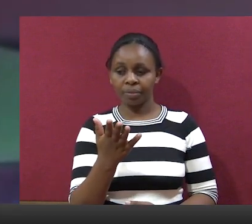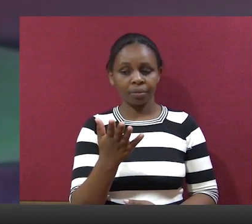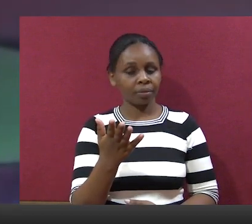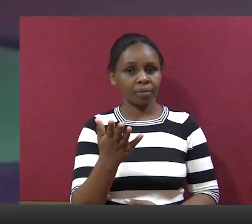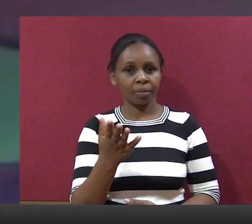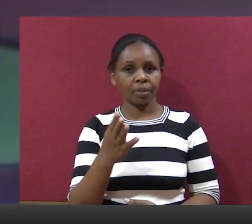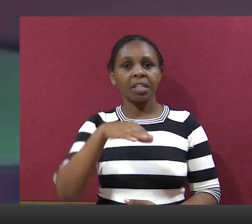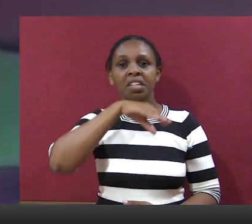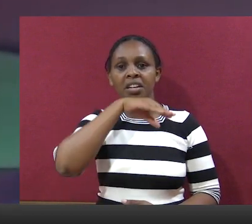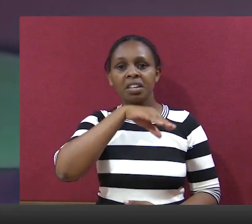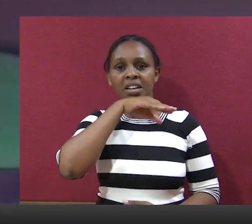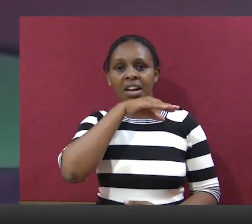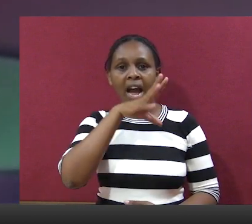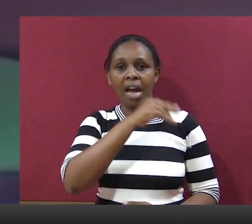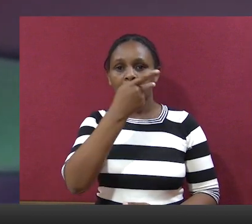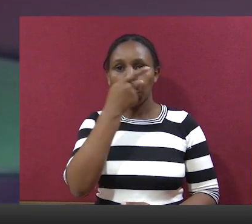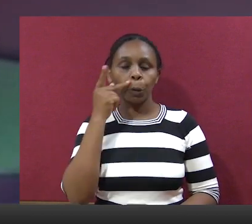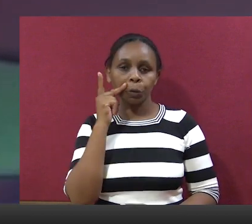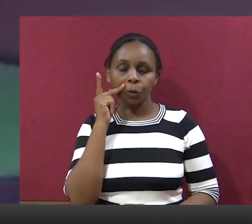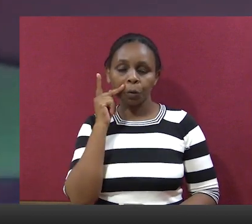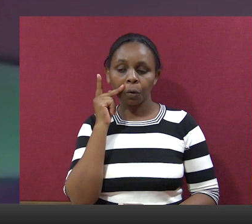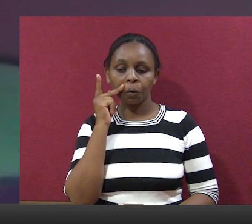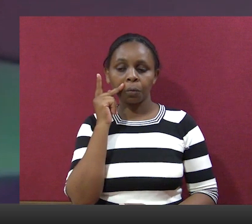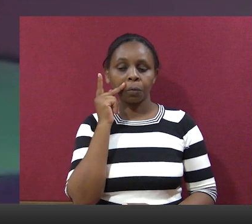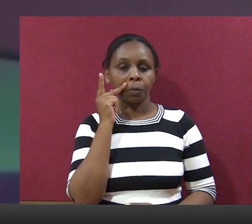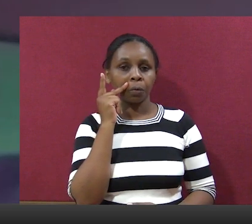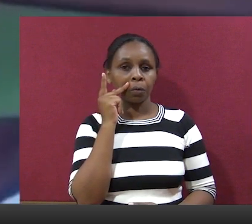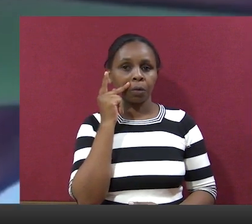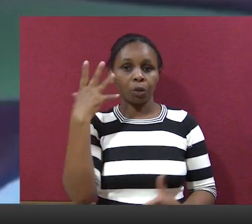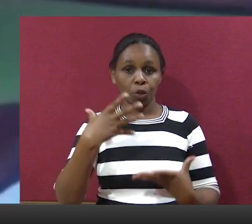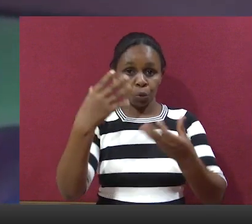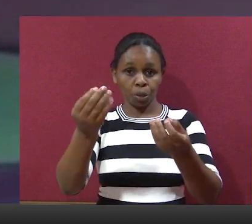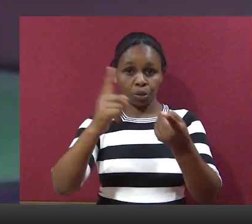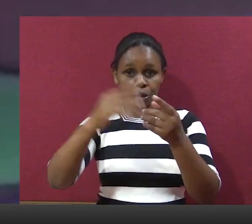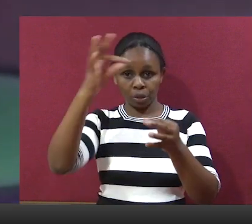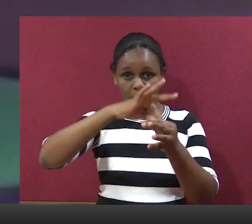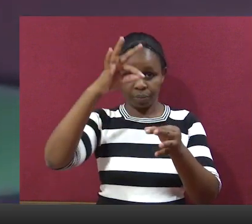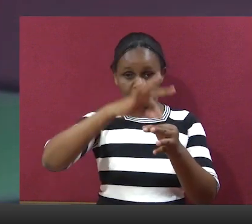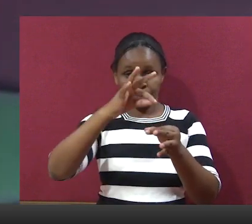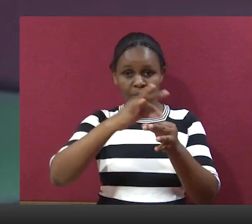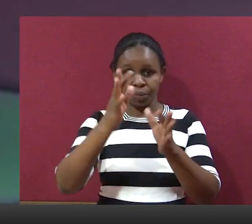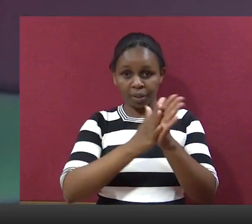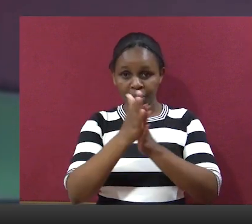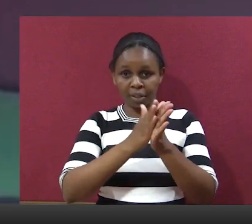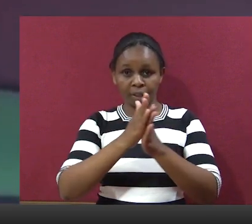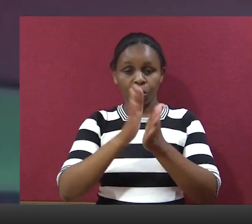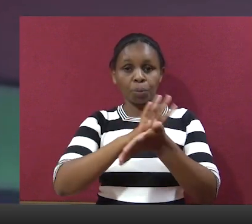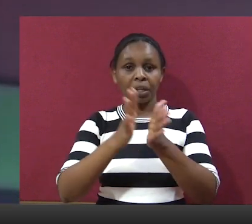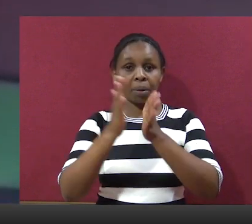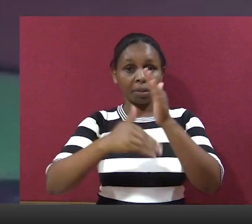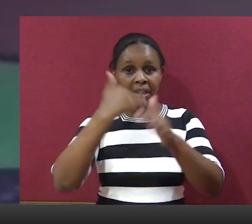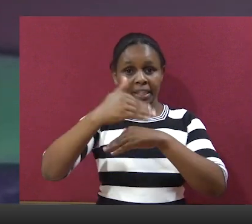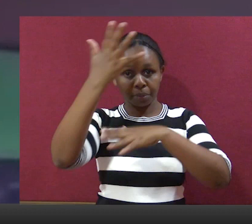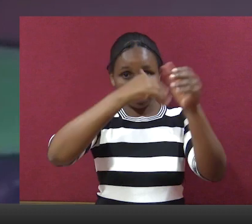Raila Odinga and Kalonzo Musyoka, you went to elections to aspire to be the next president of